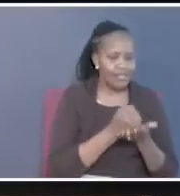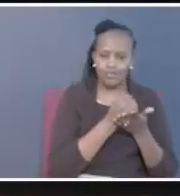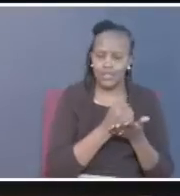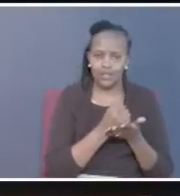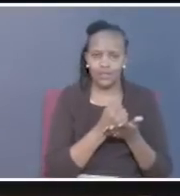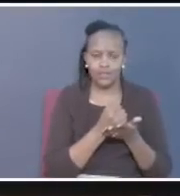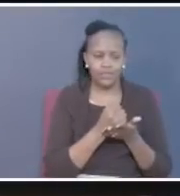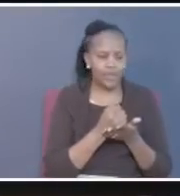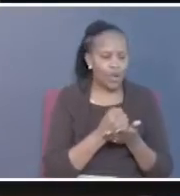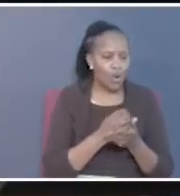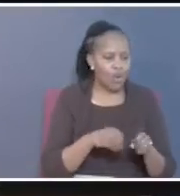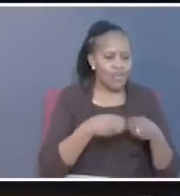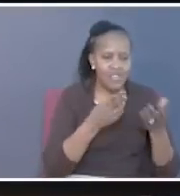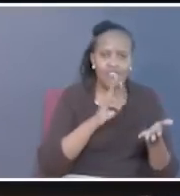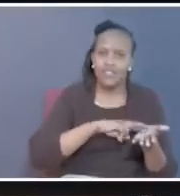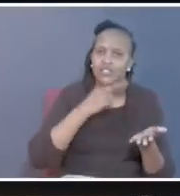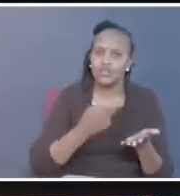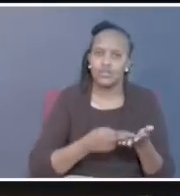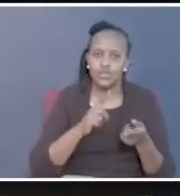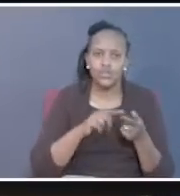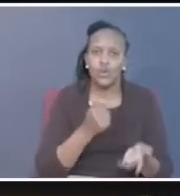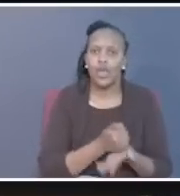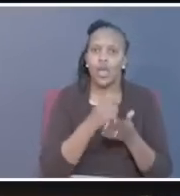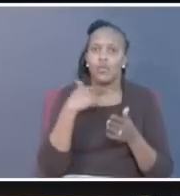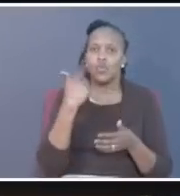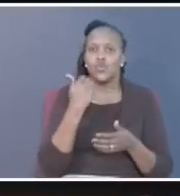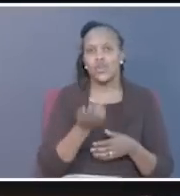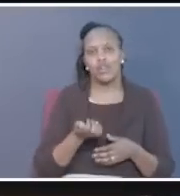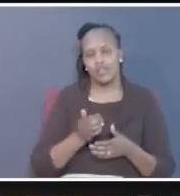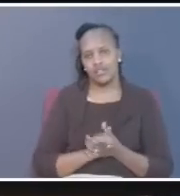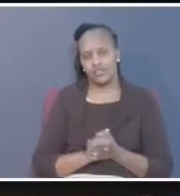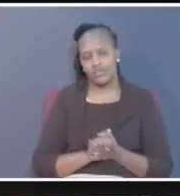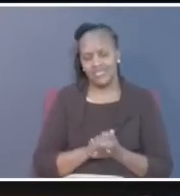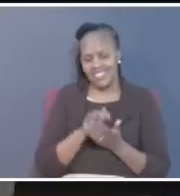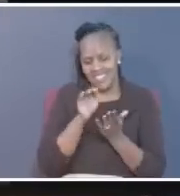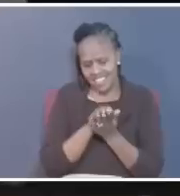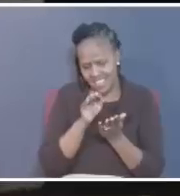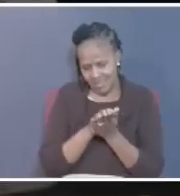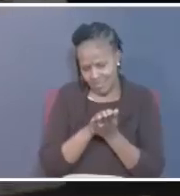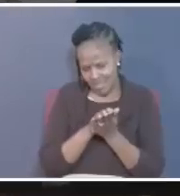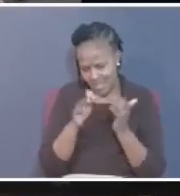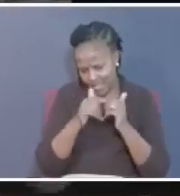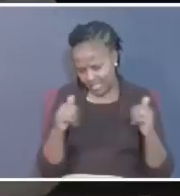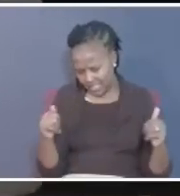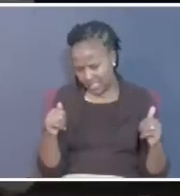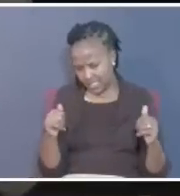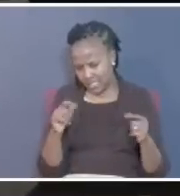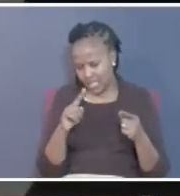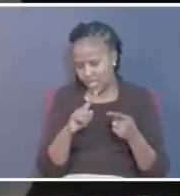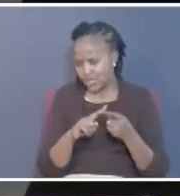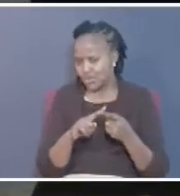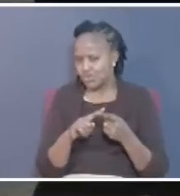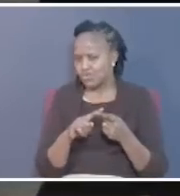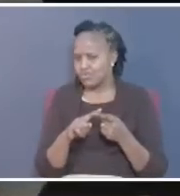and resources towards helping. Keeping a safe distance in order to prevent the spread of